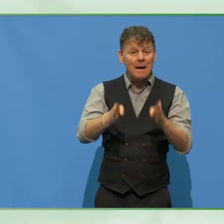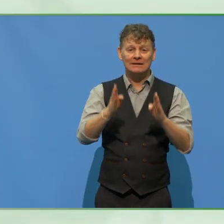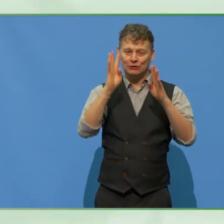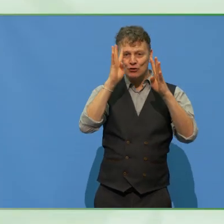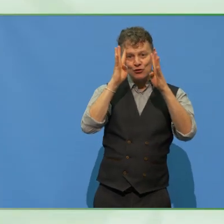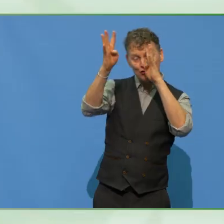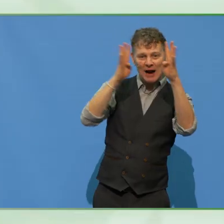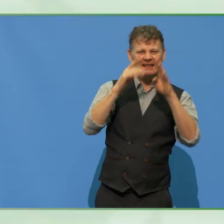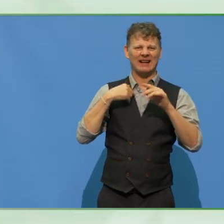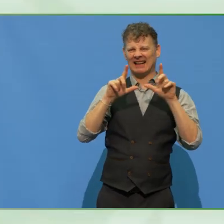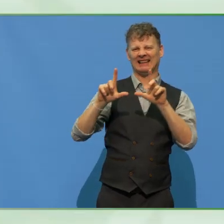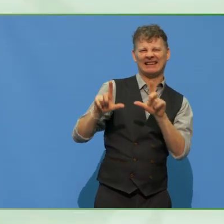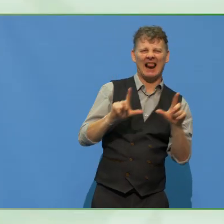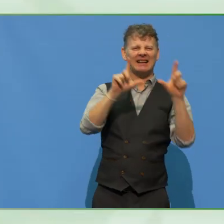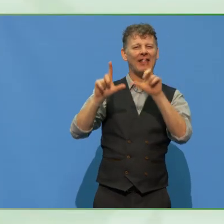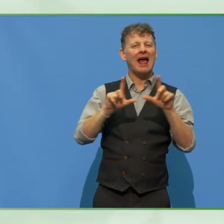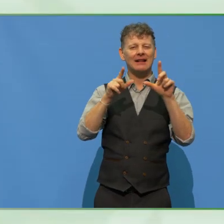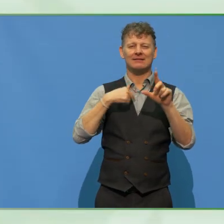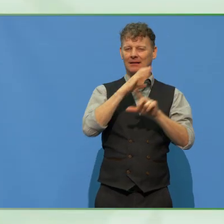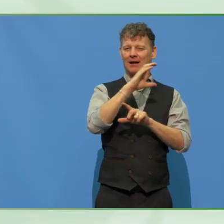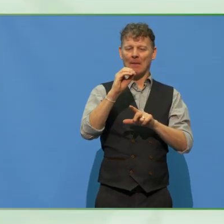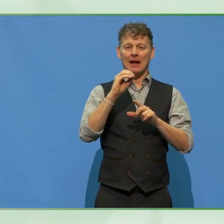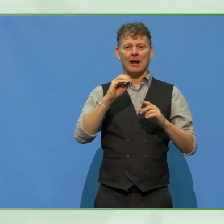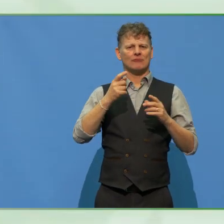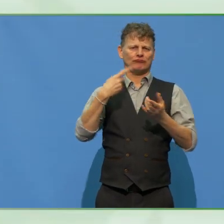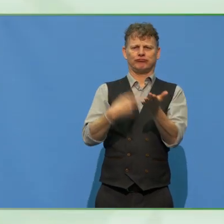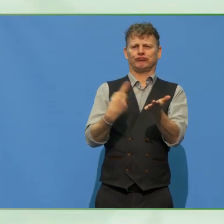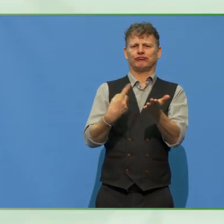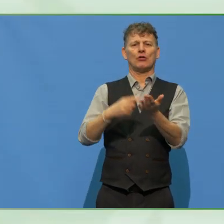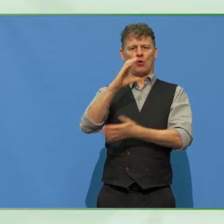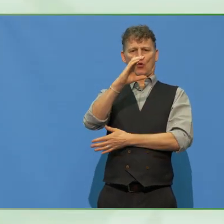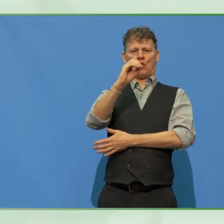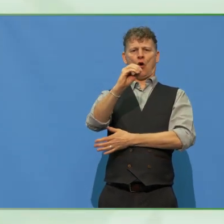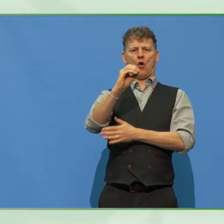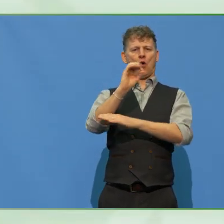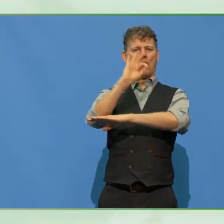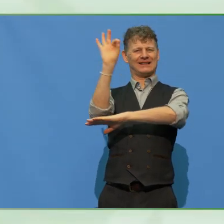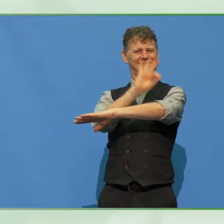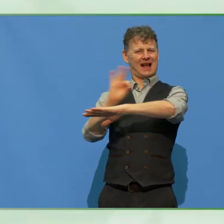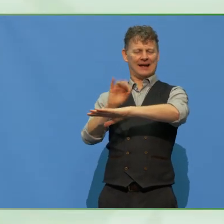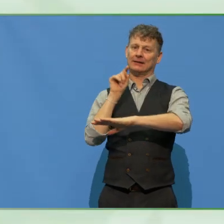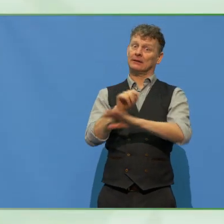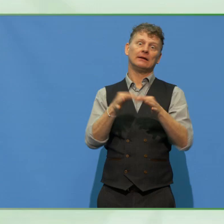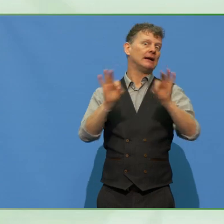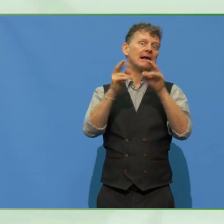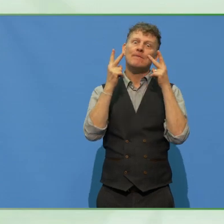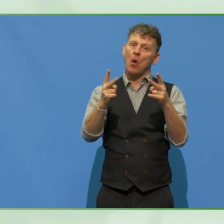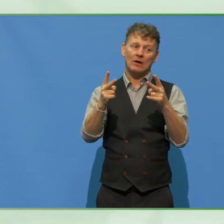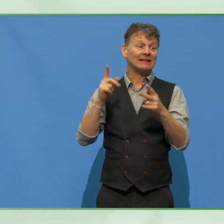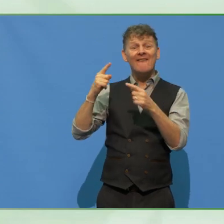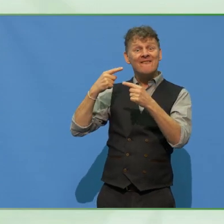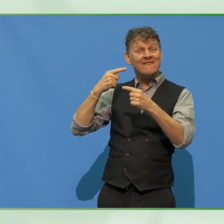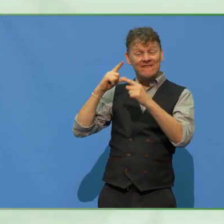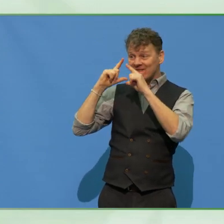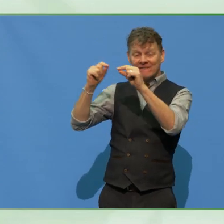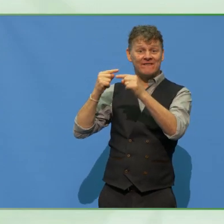tilting the lens advice, co-design. It has never been more important, because when things move fast,